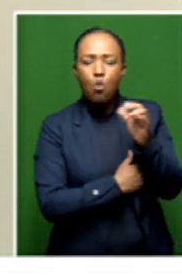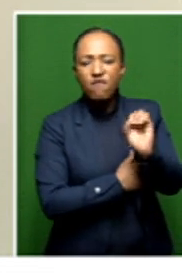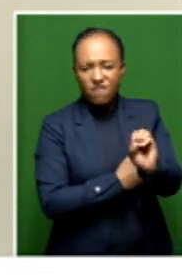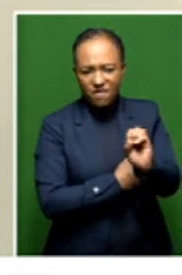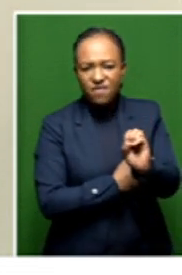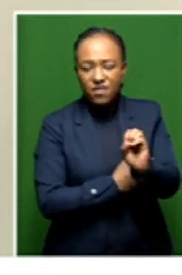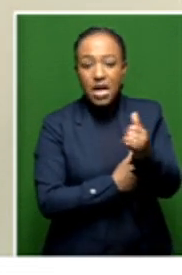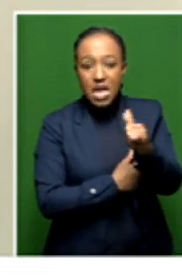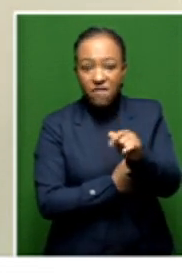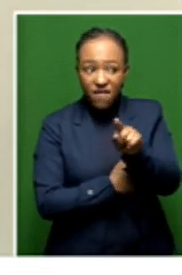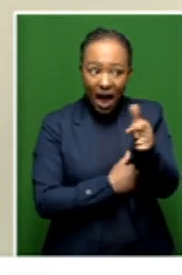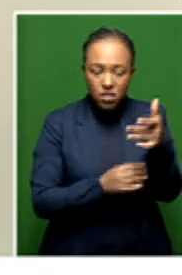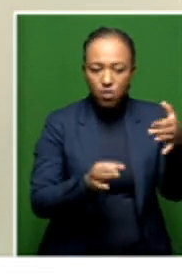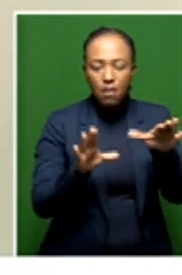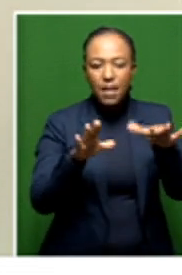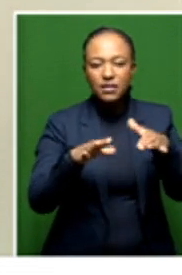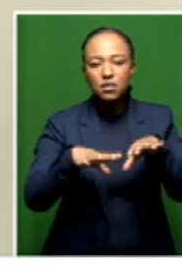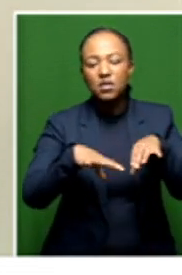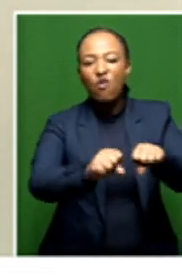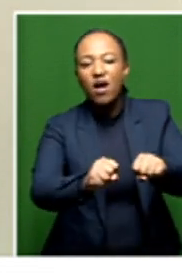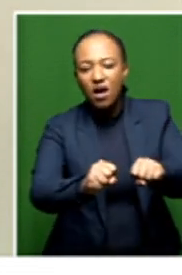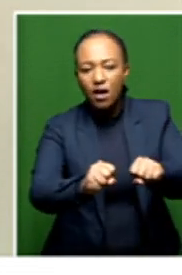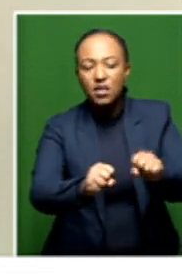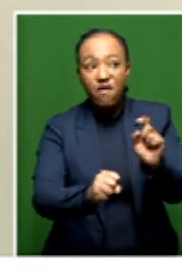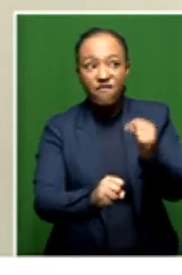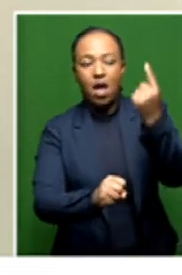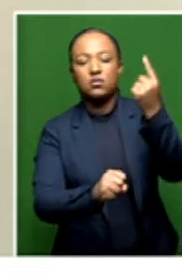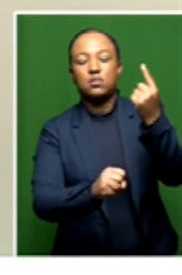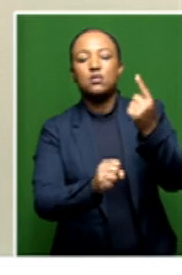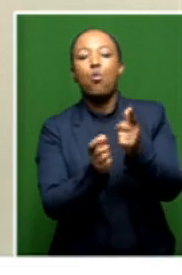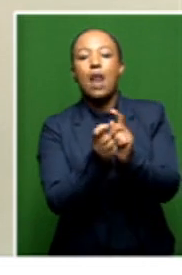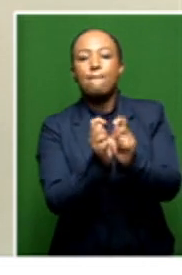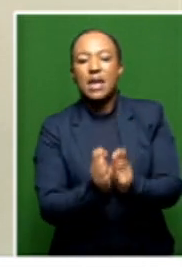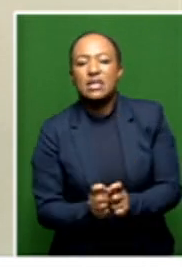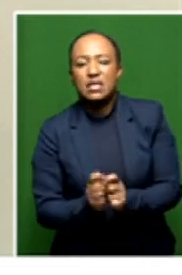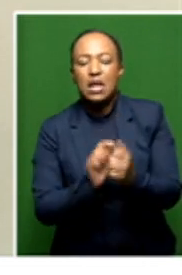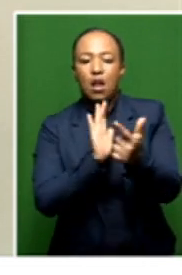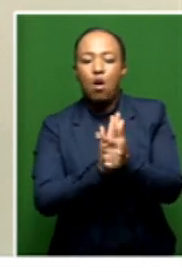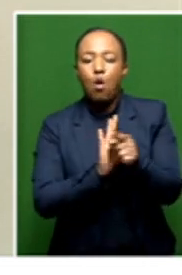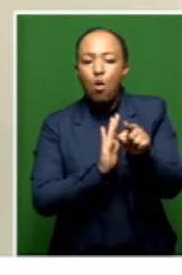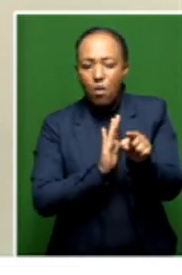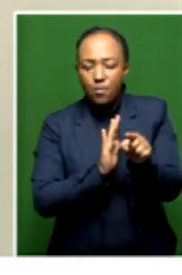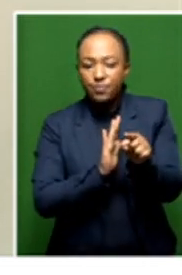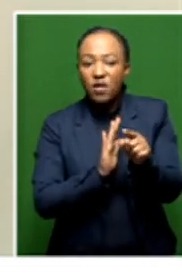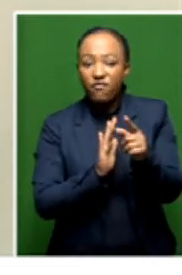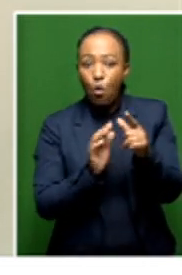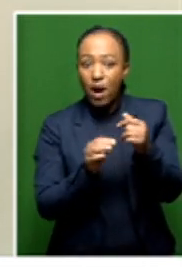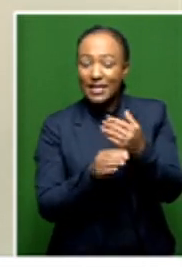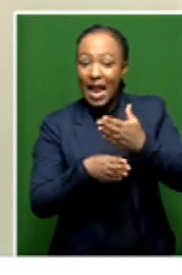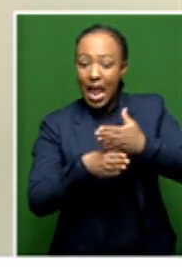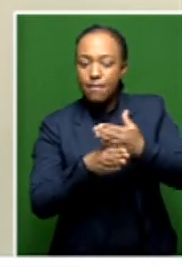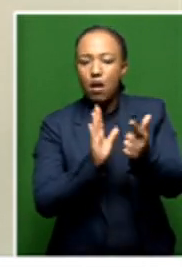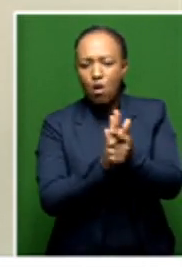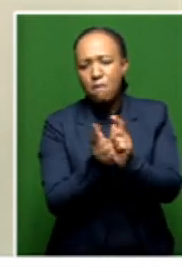therefore, should they take over, the first thing that they are going to do is to amend the legislation, particularly the labor laws in our